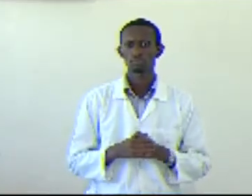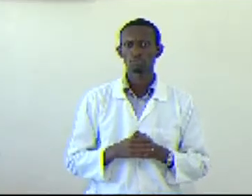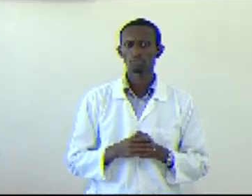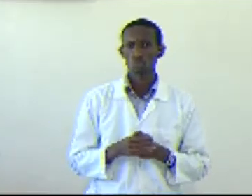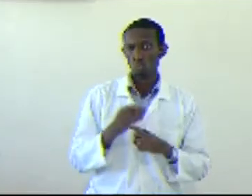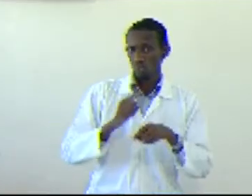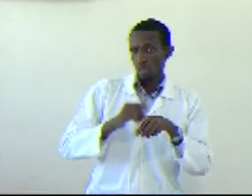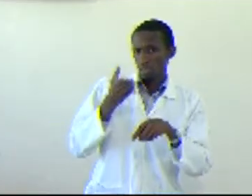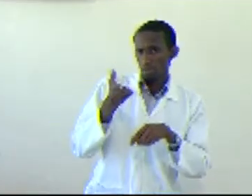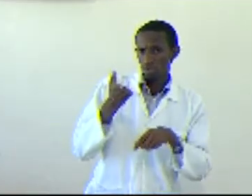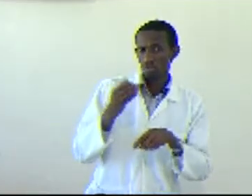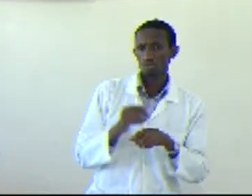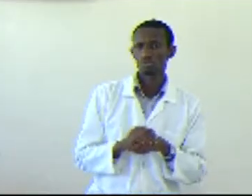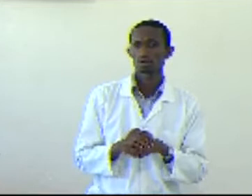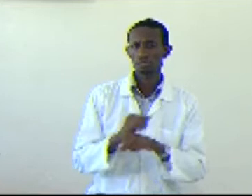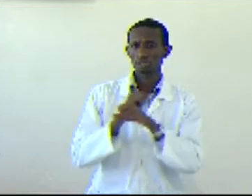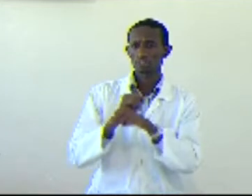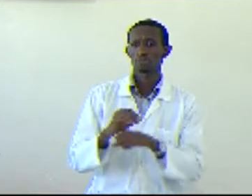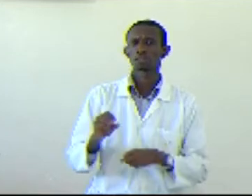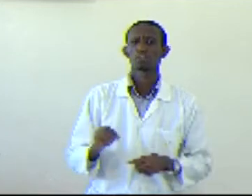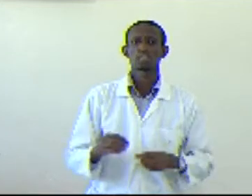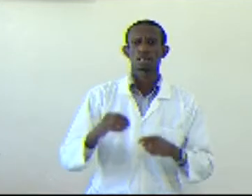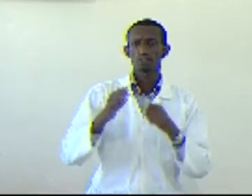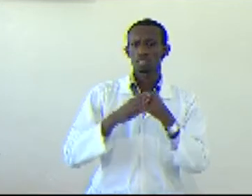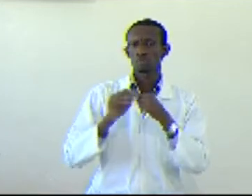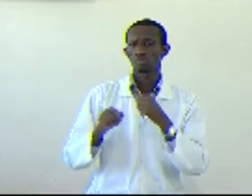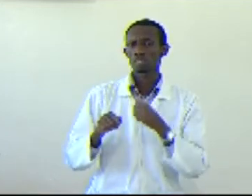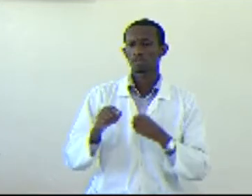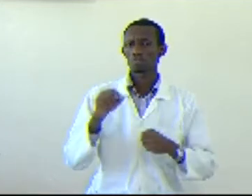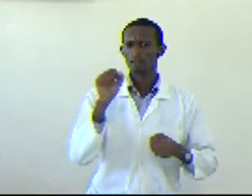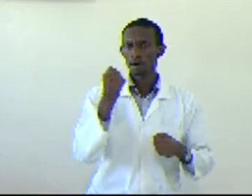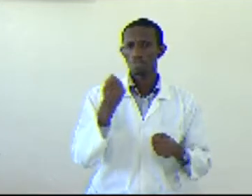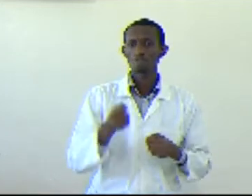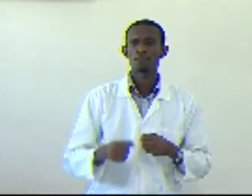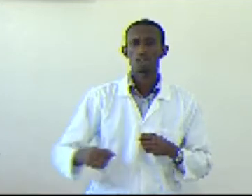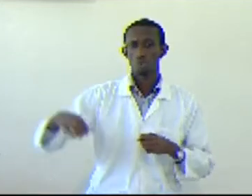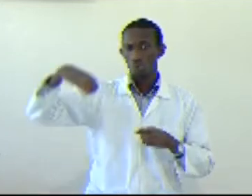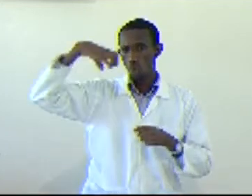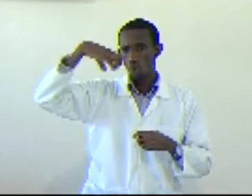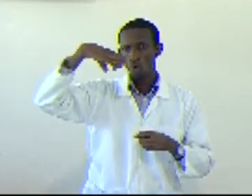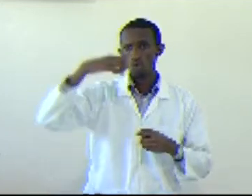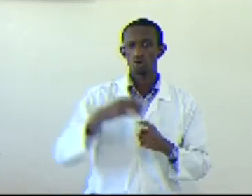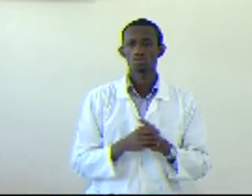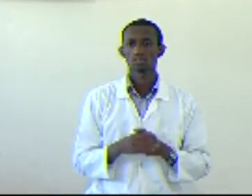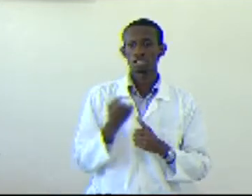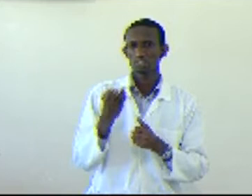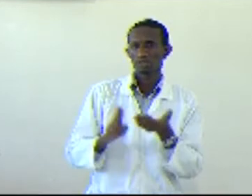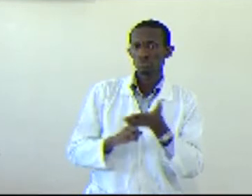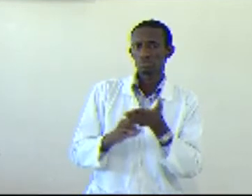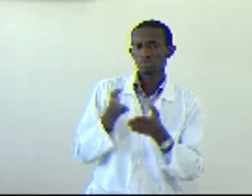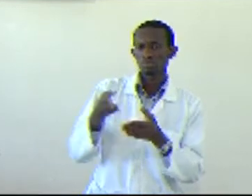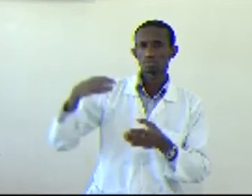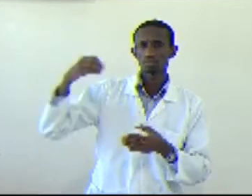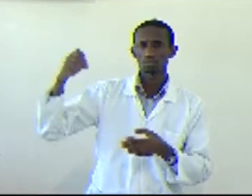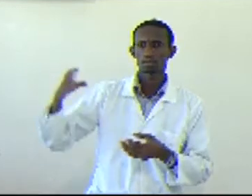is used in a circuit of the cell, the balance point shifts to this centimeters length of the potentiometer.